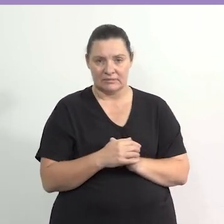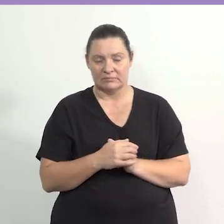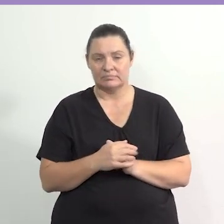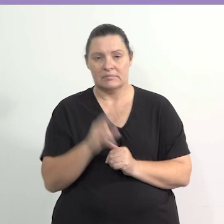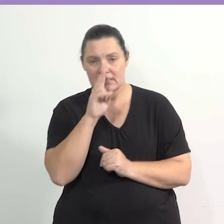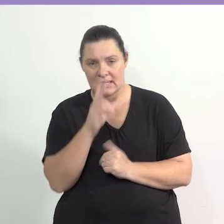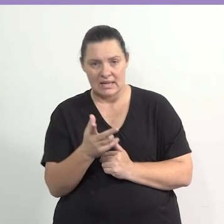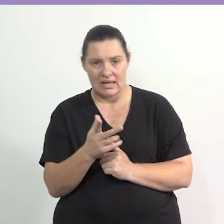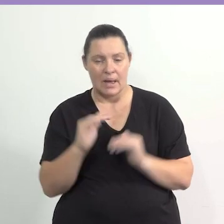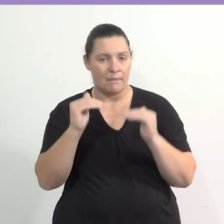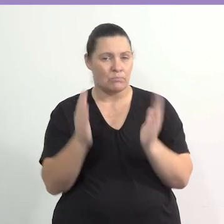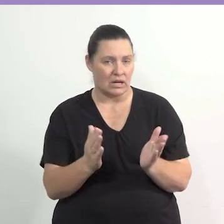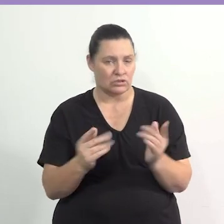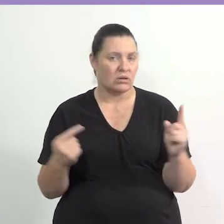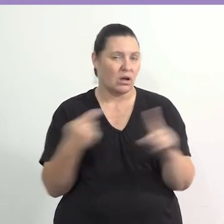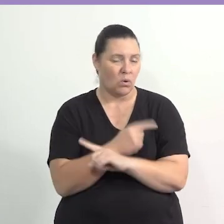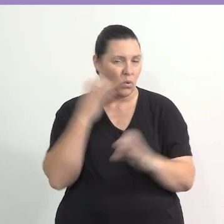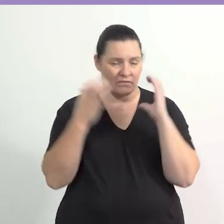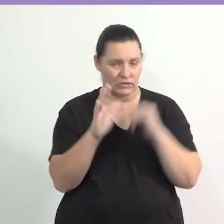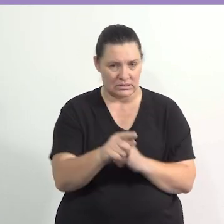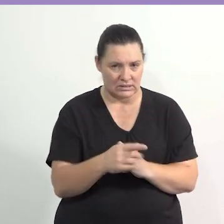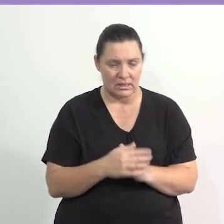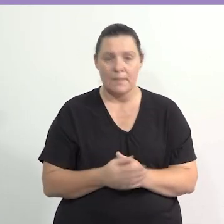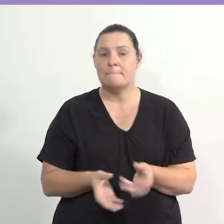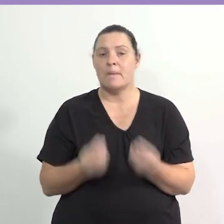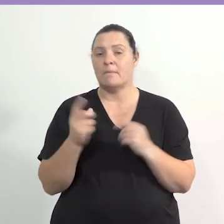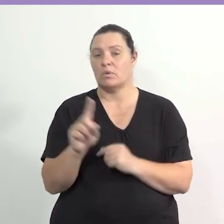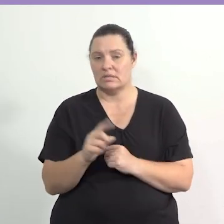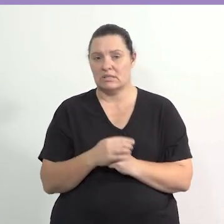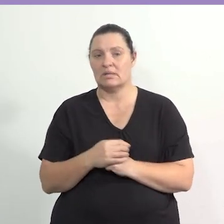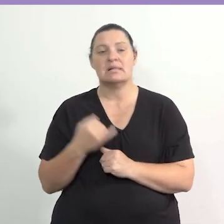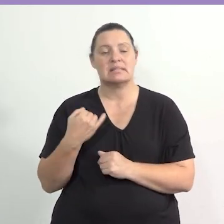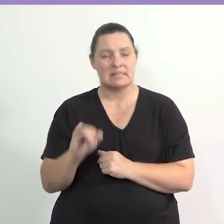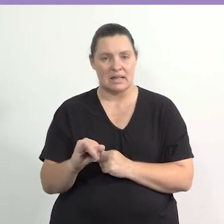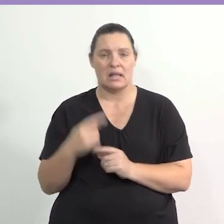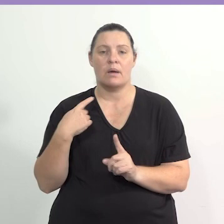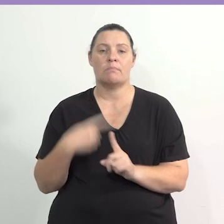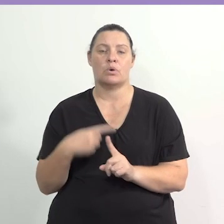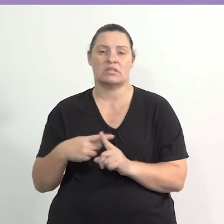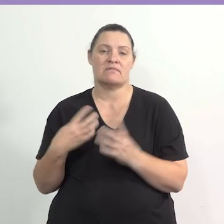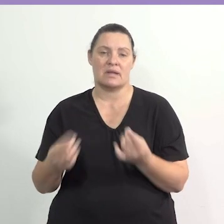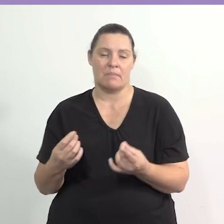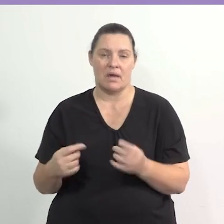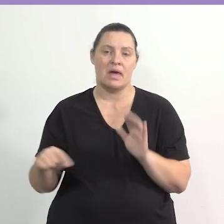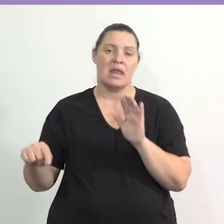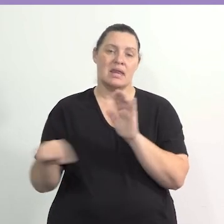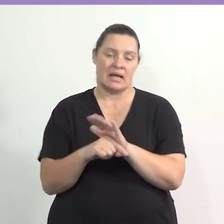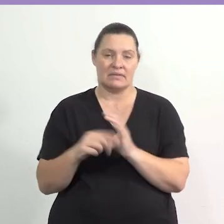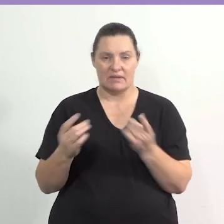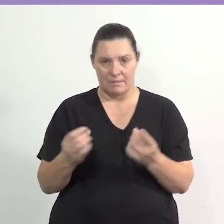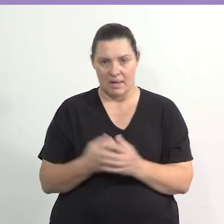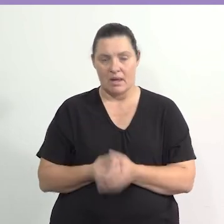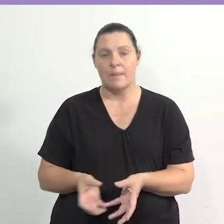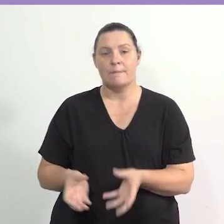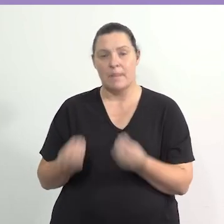5. And you see how I'm using brackets to avoid confusion, and that will be still a positive number multiplied by a negative